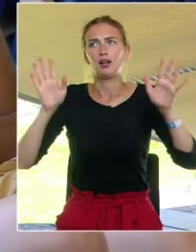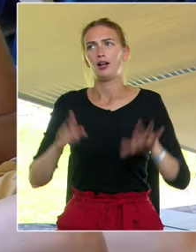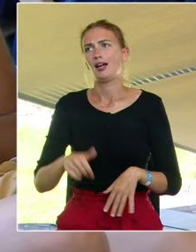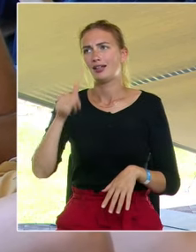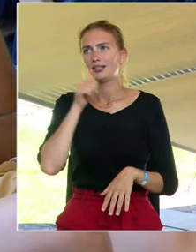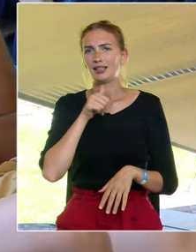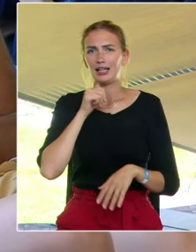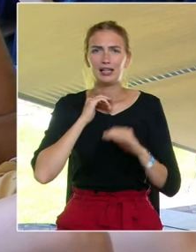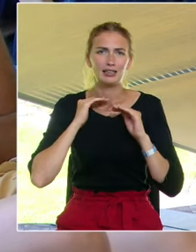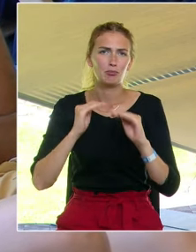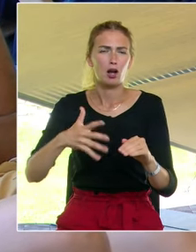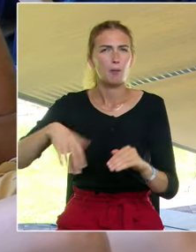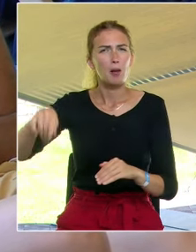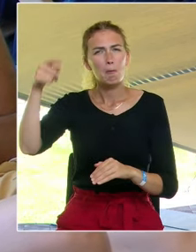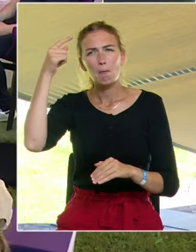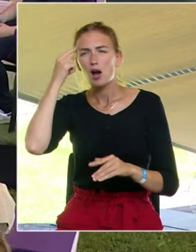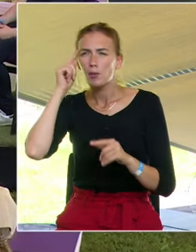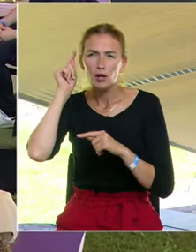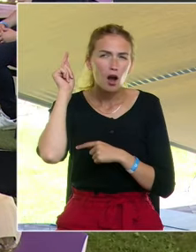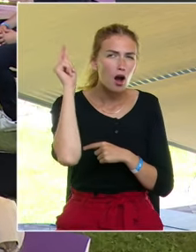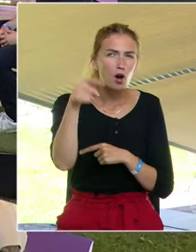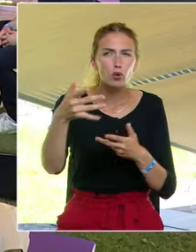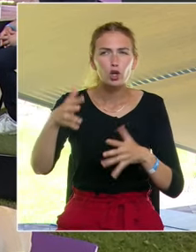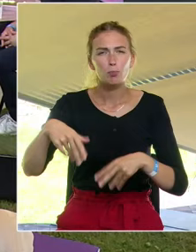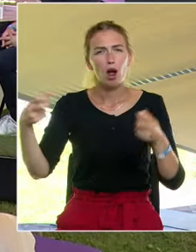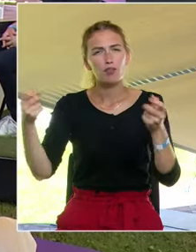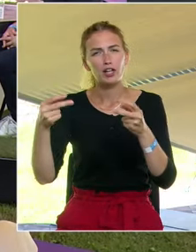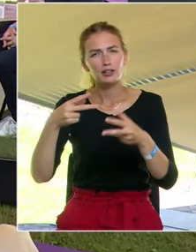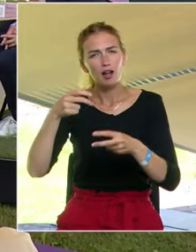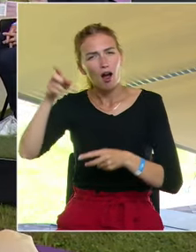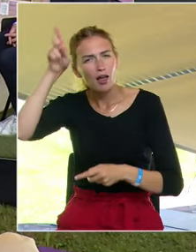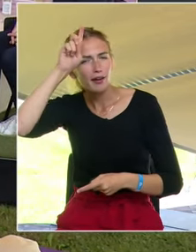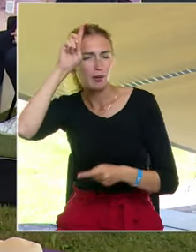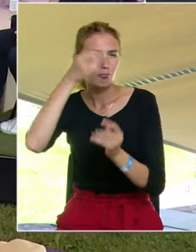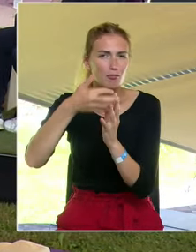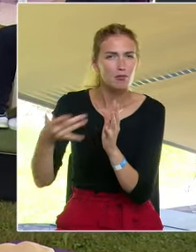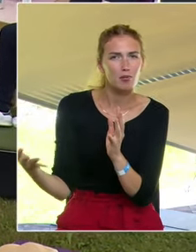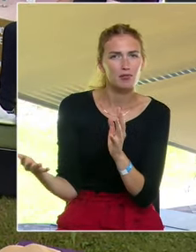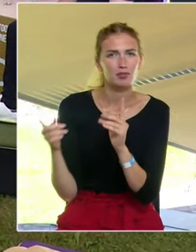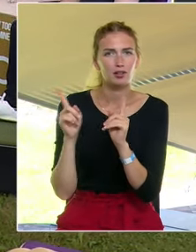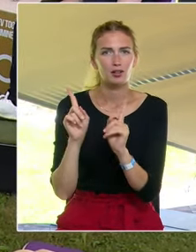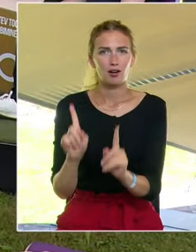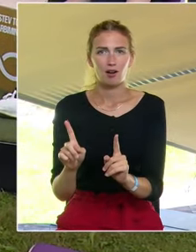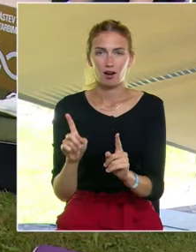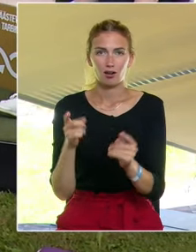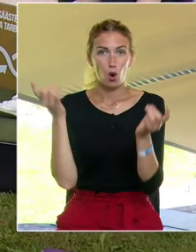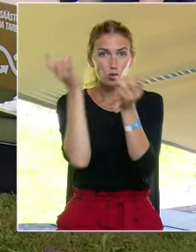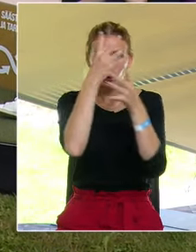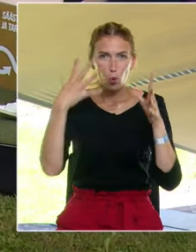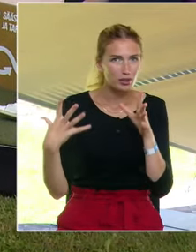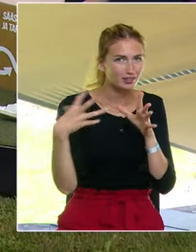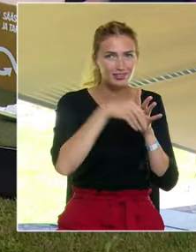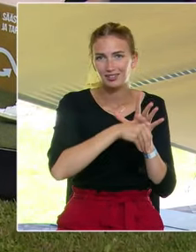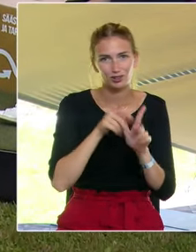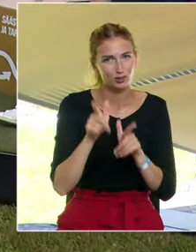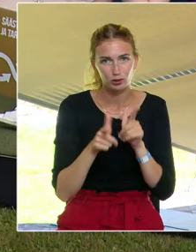all very kind of forward thinking in terms of digital, but in the culture sphere, this has really not been the